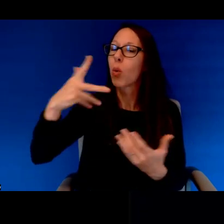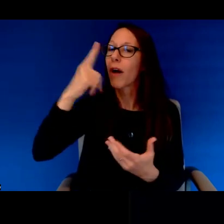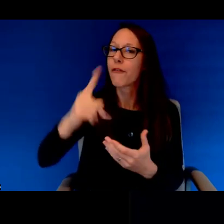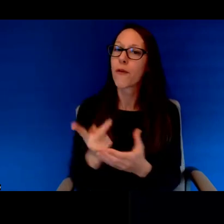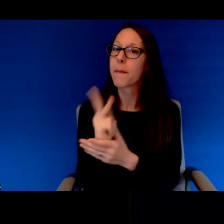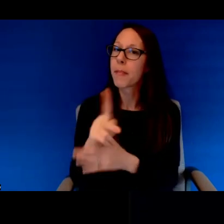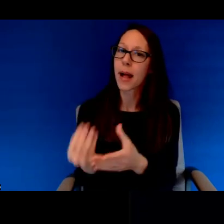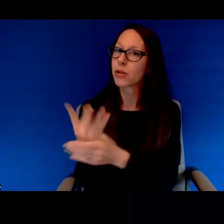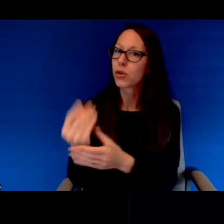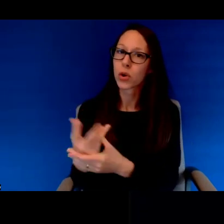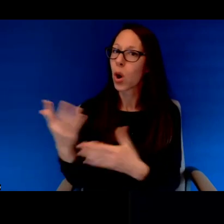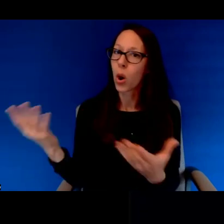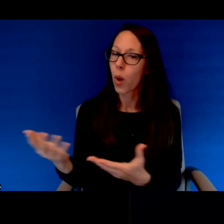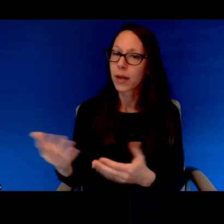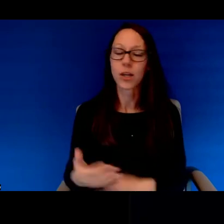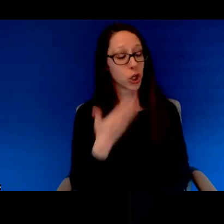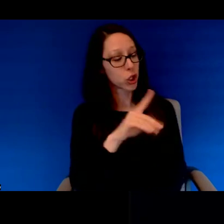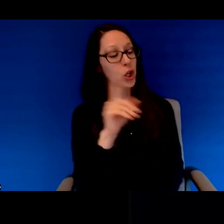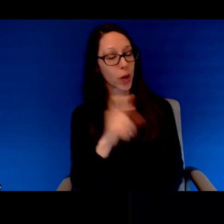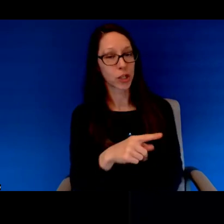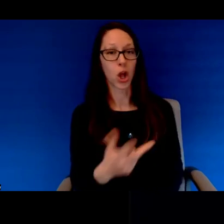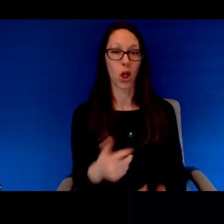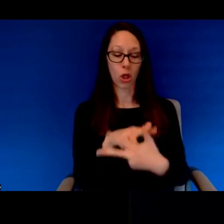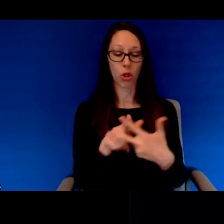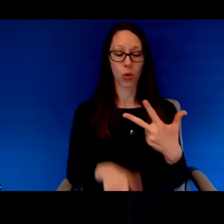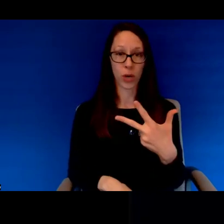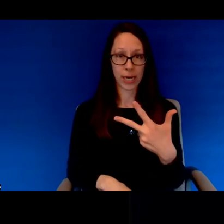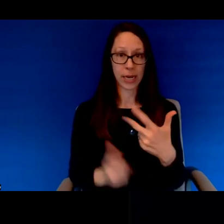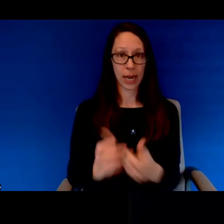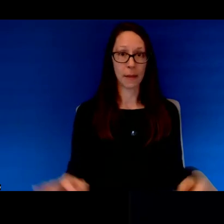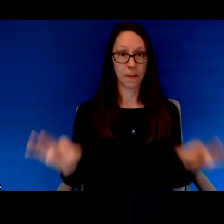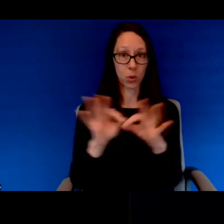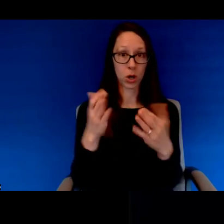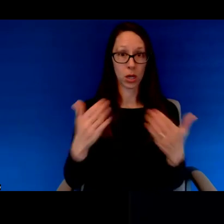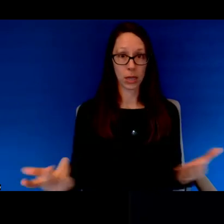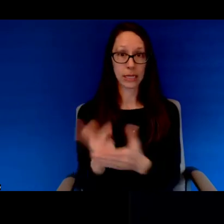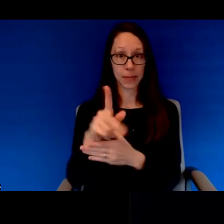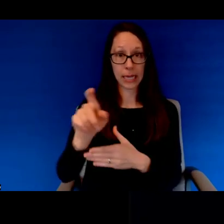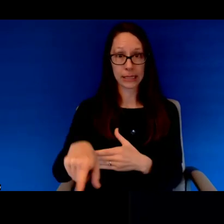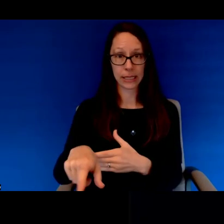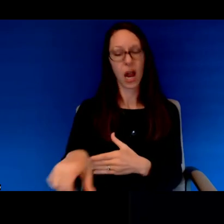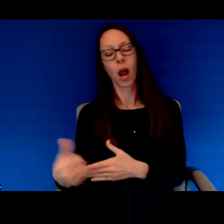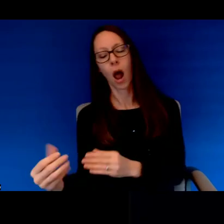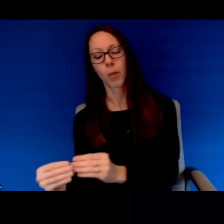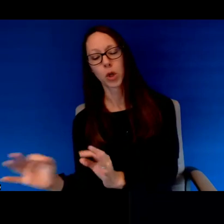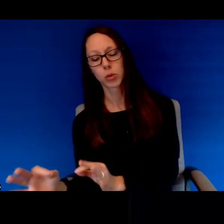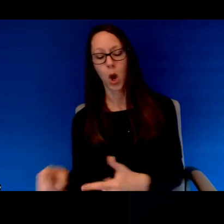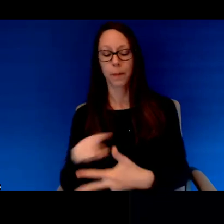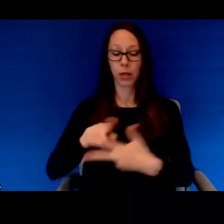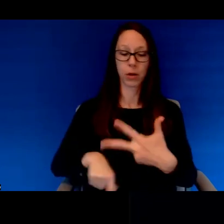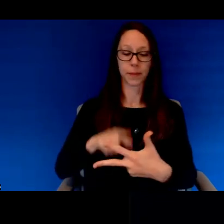That's a great question. So, there are three major things that plants need, and then a lot of little things. But the major things